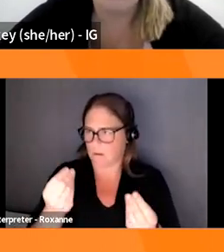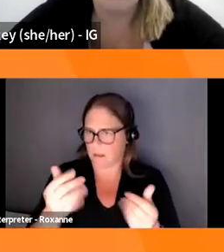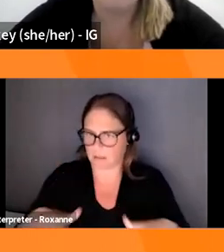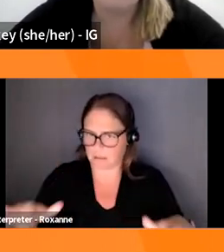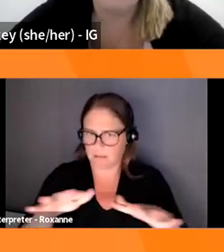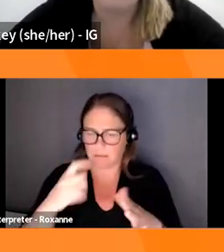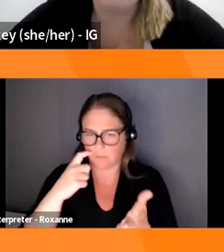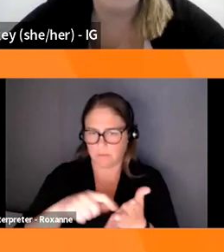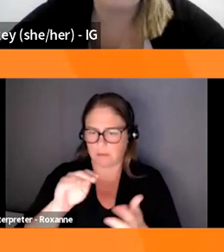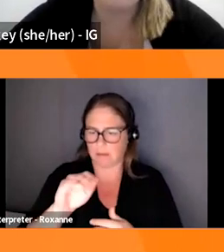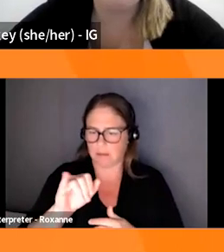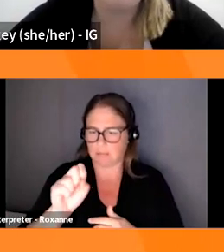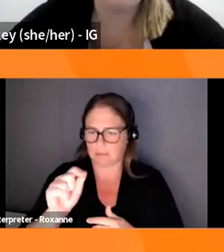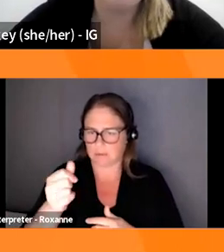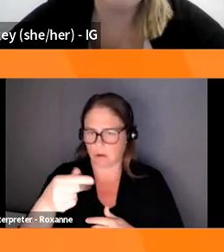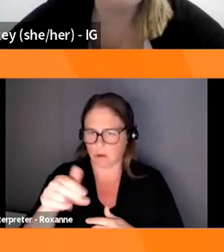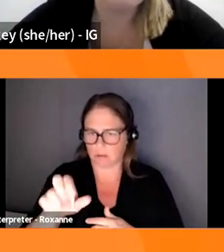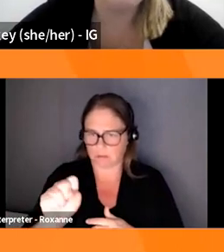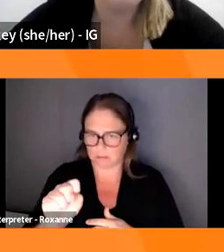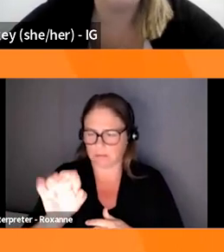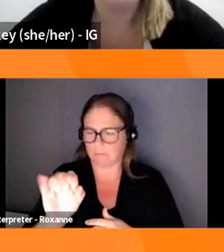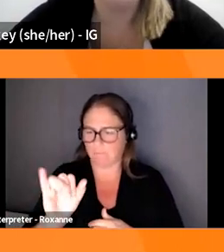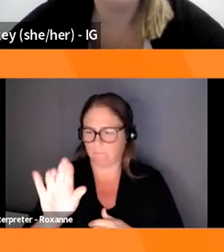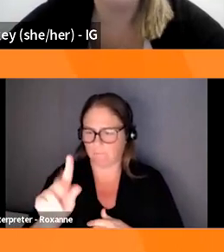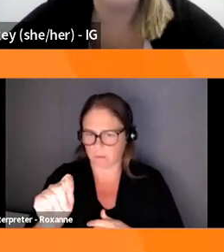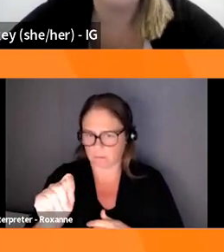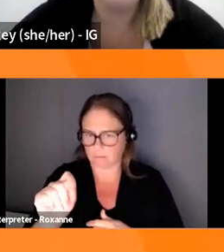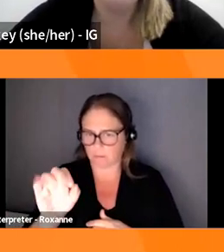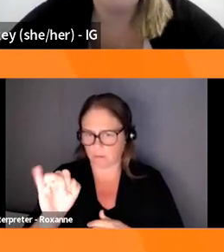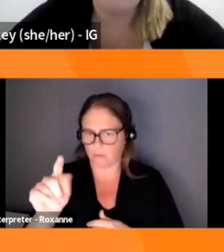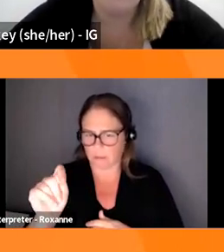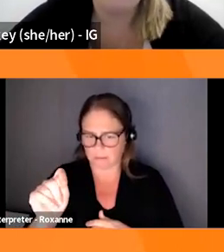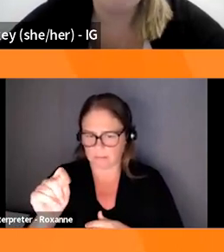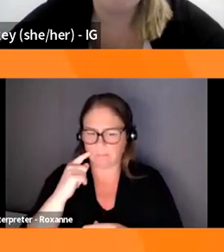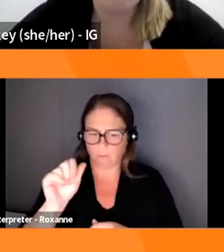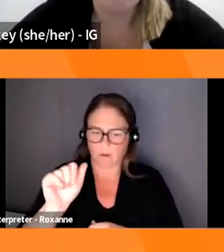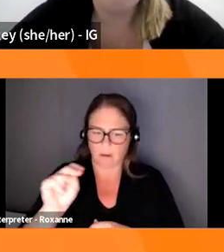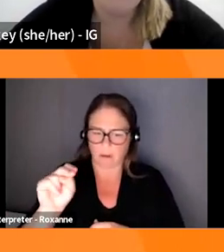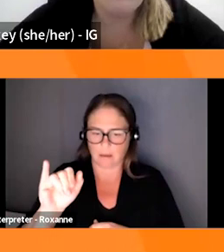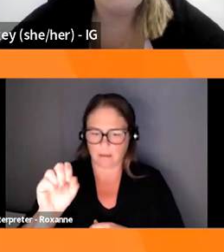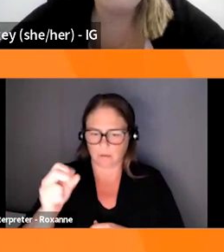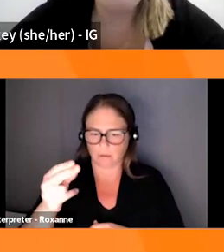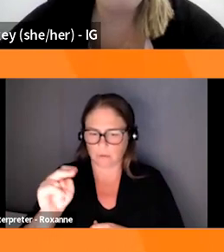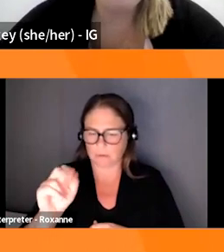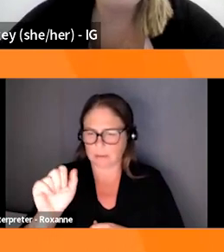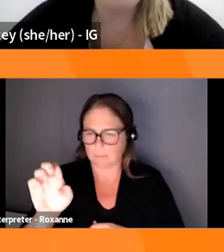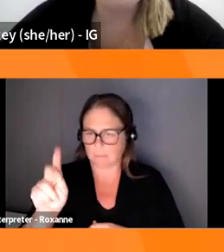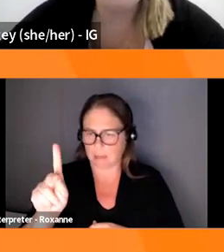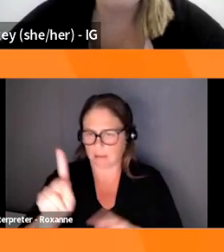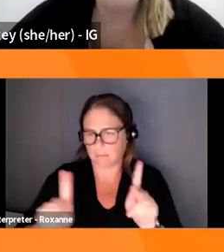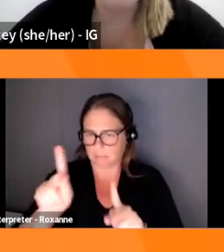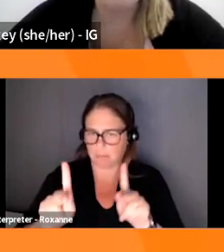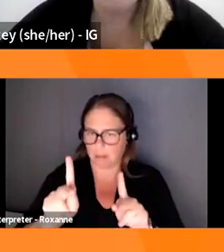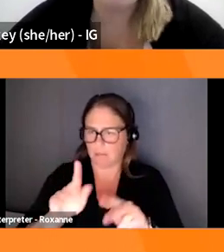of the Credit First Nation of the Anishtabak peoples on whose traditional territory we are meeting. Today's webinar is